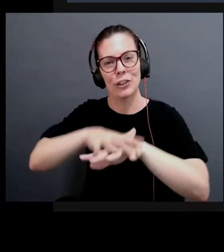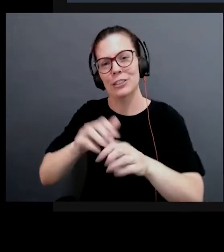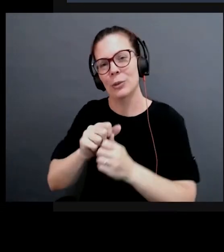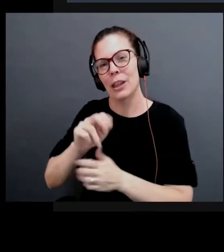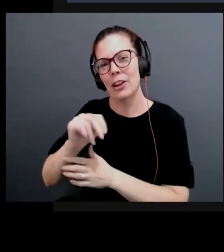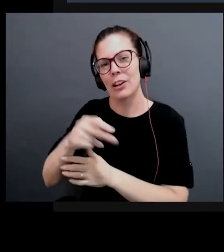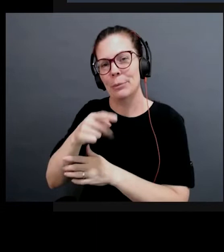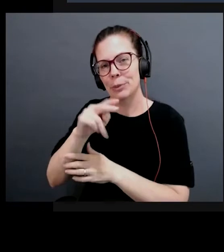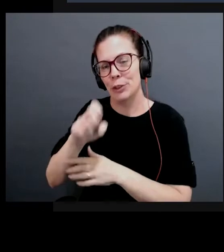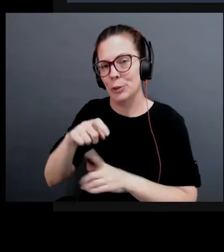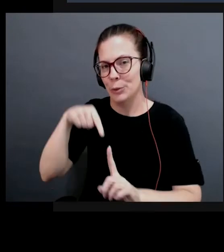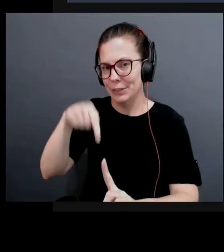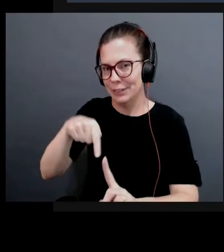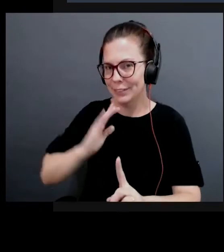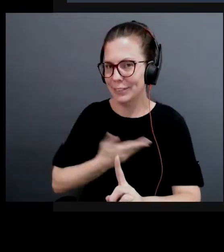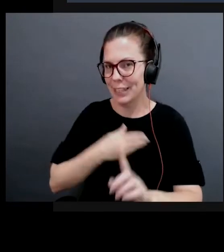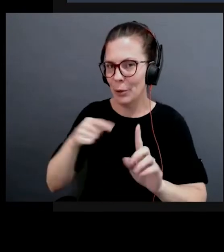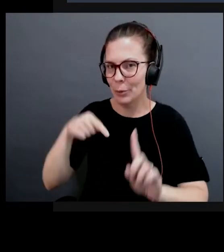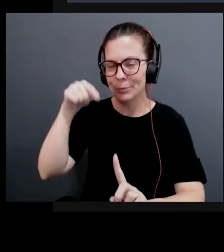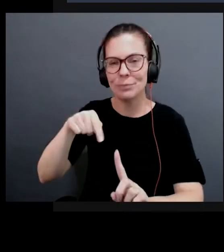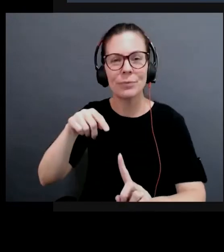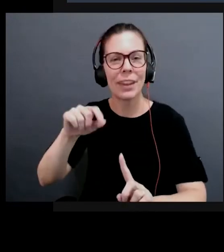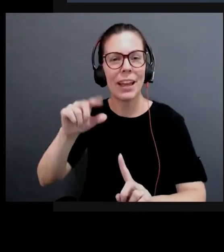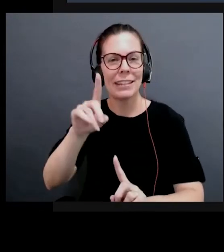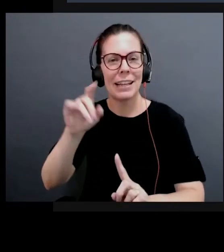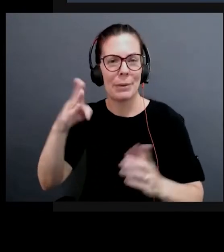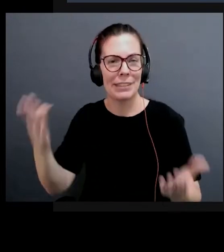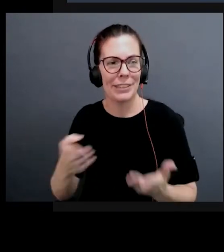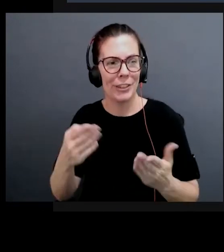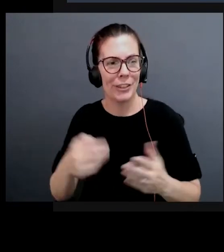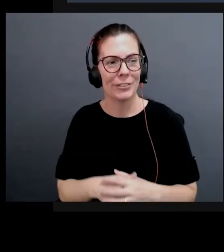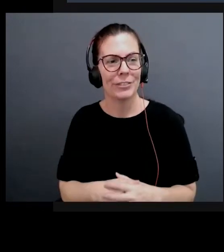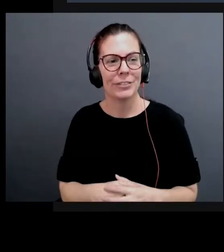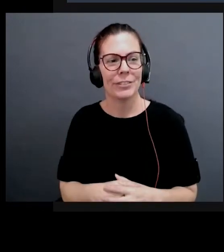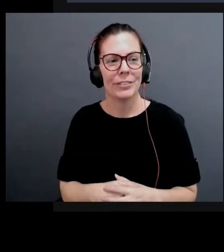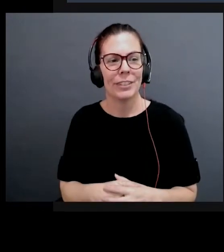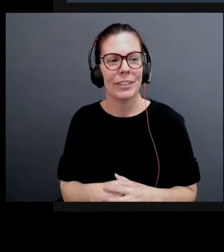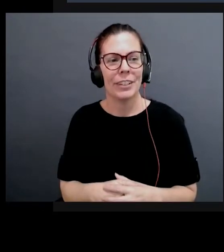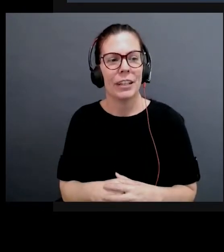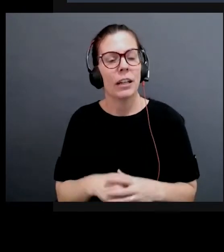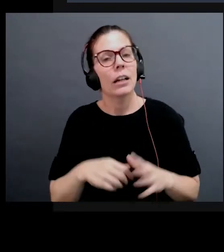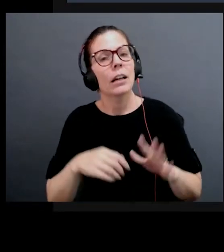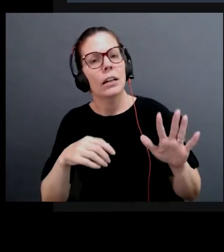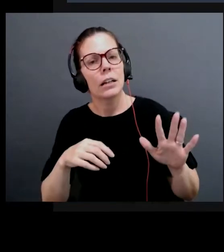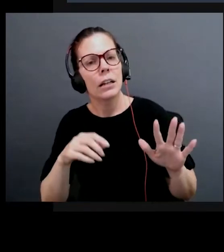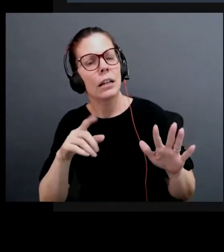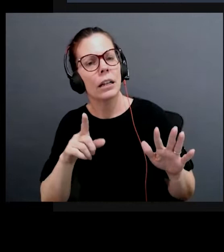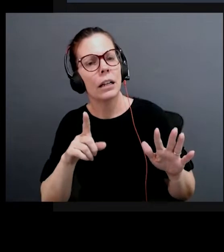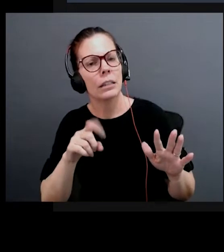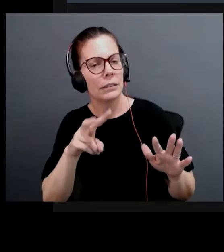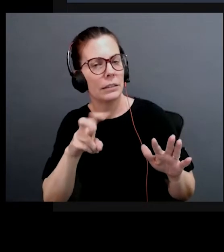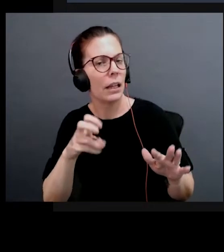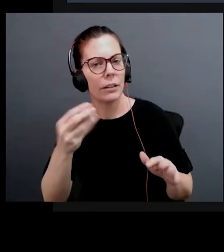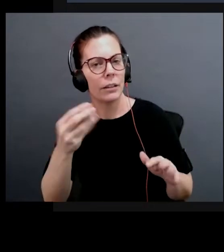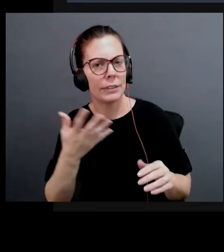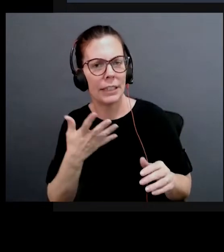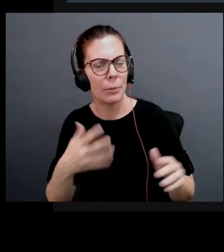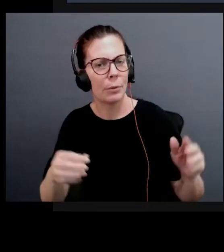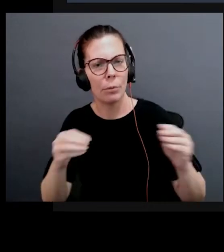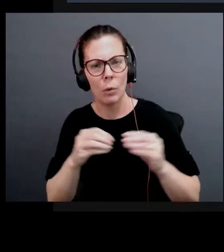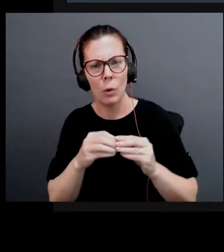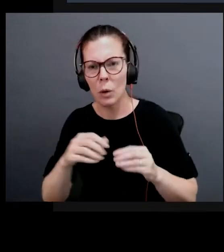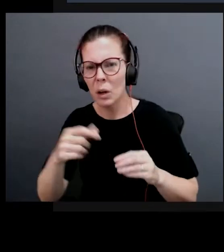graph database here. Got it. So Dave, tell me a little bit about what a